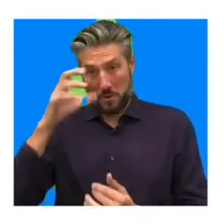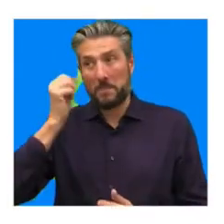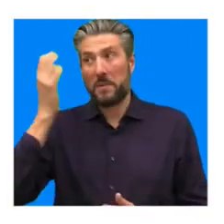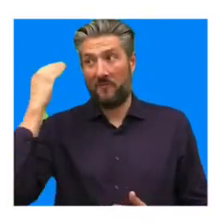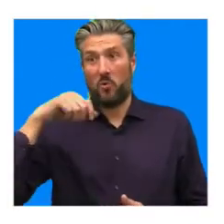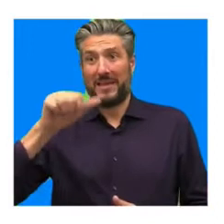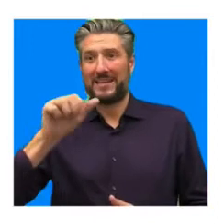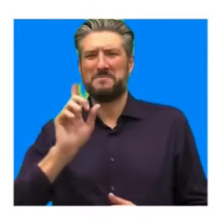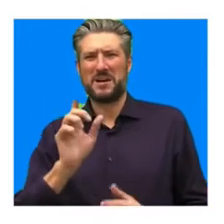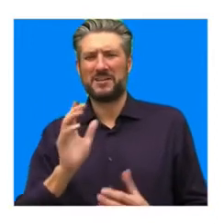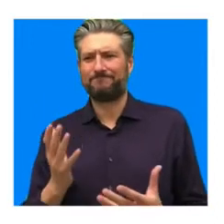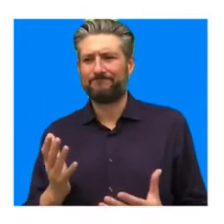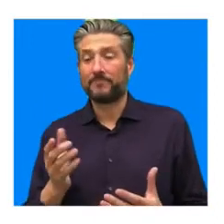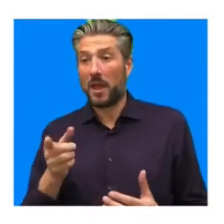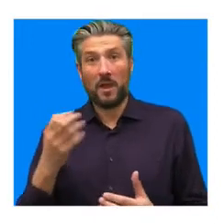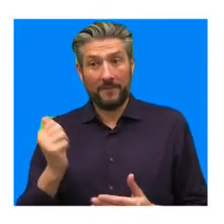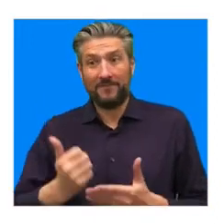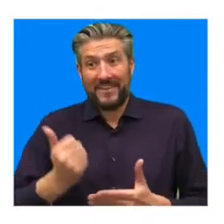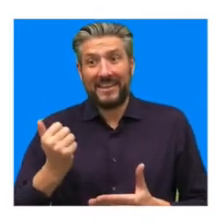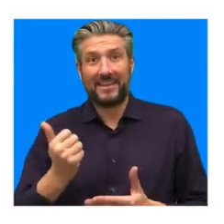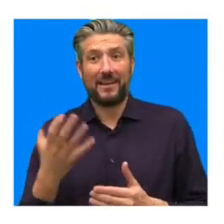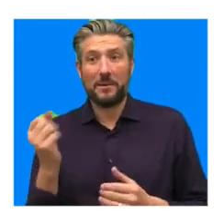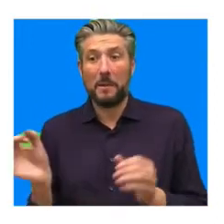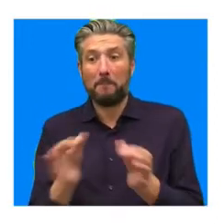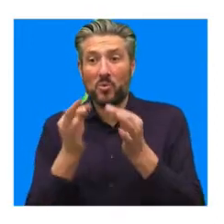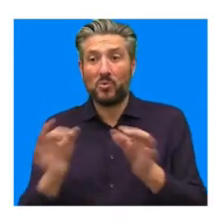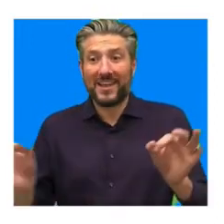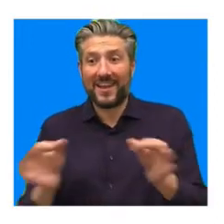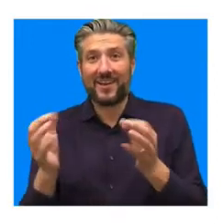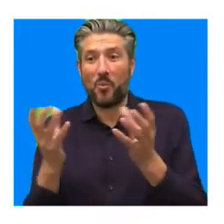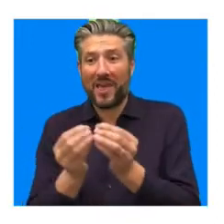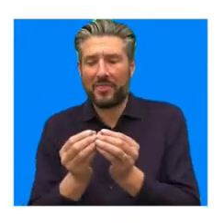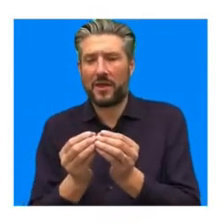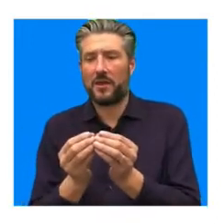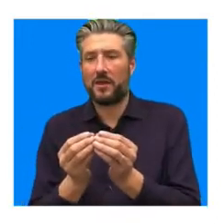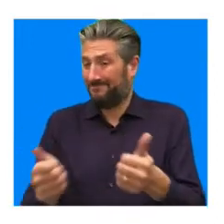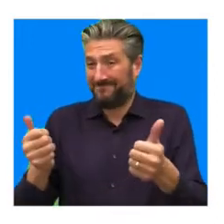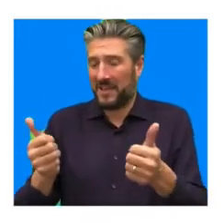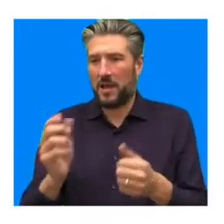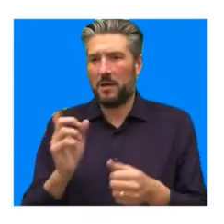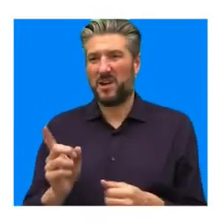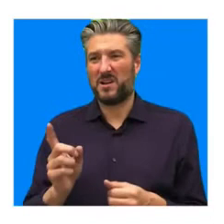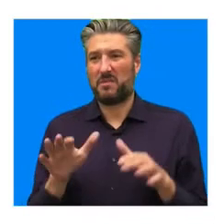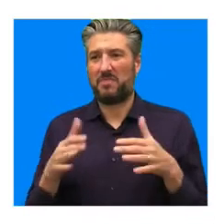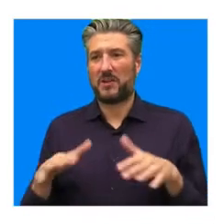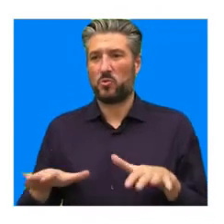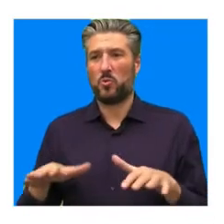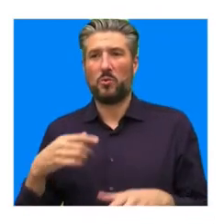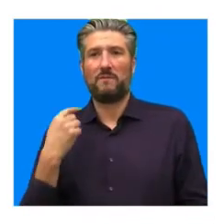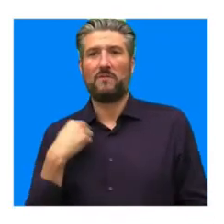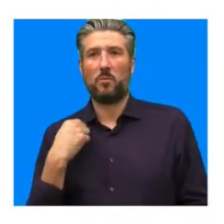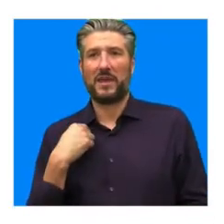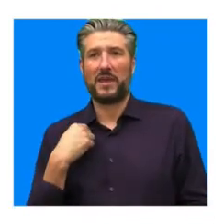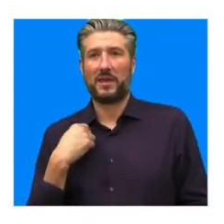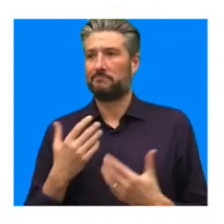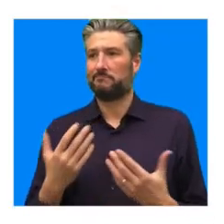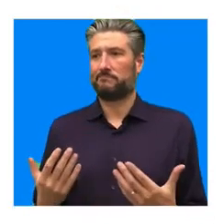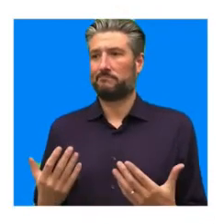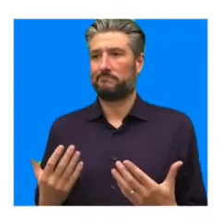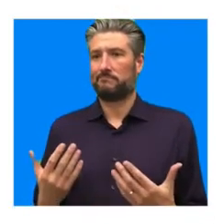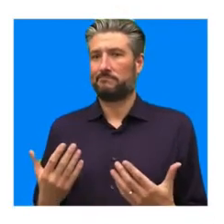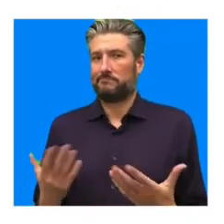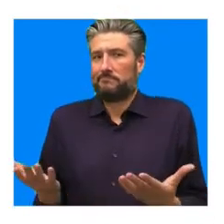soundtrack, there's nothing else there. Brilliant, beautiful soundtrack, but that's all it is. It doesn't have any impact beyond